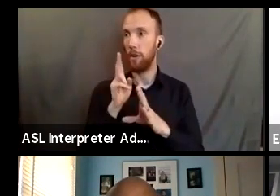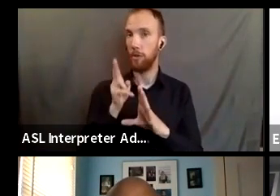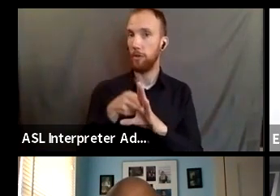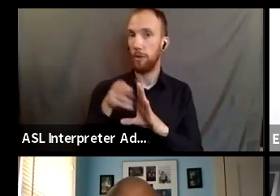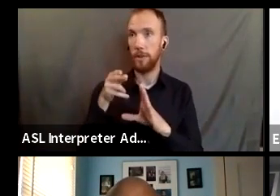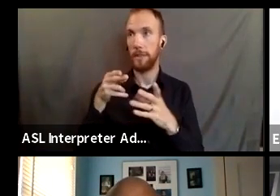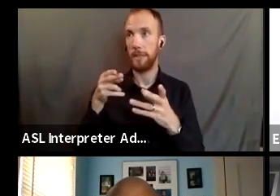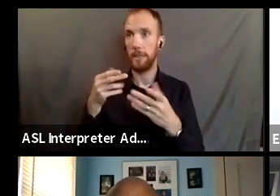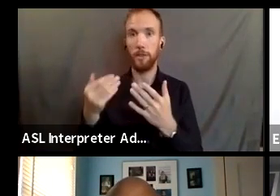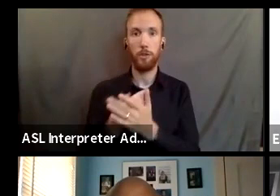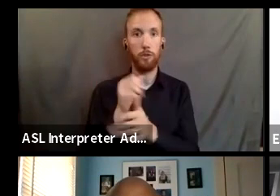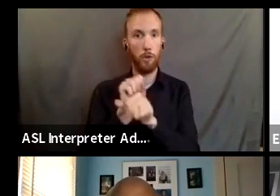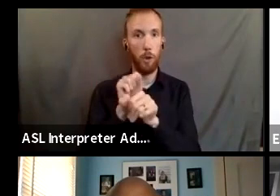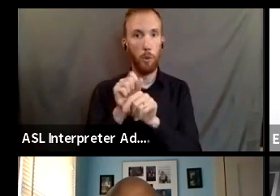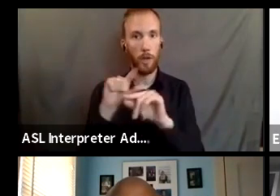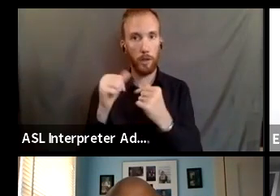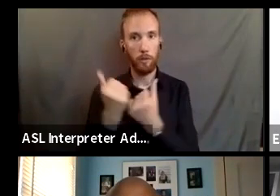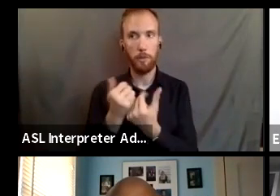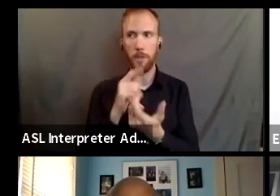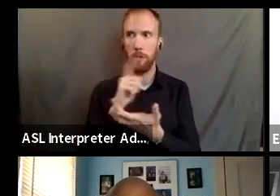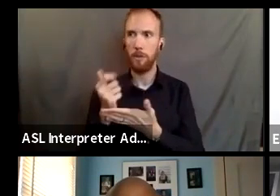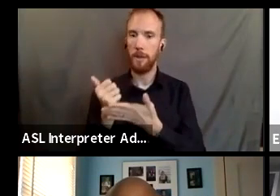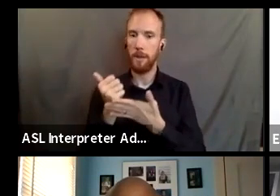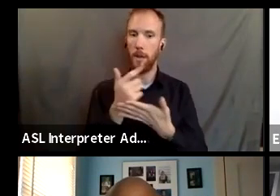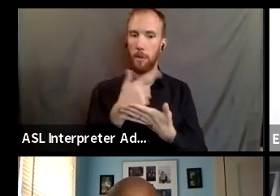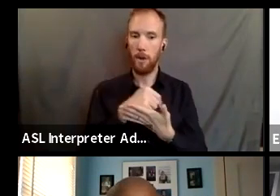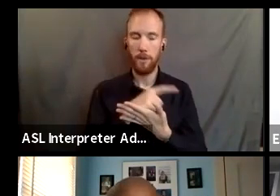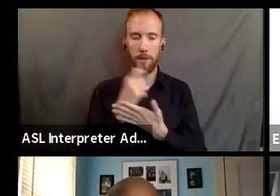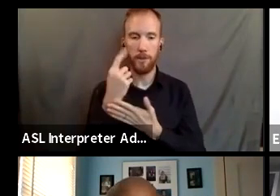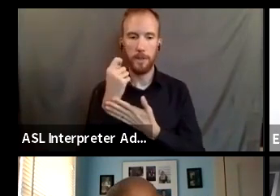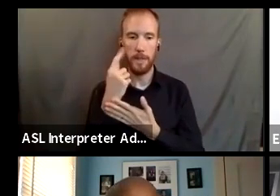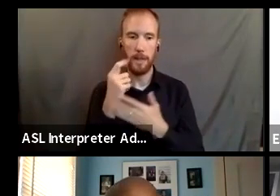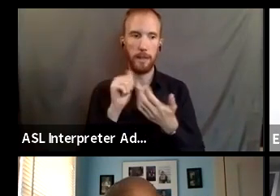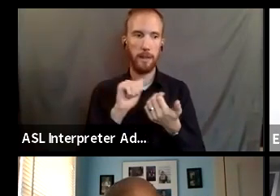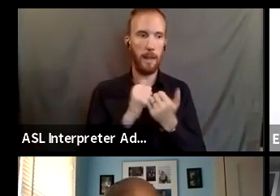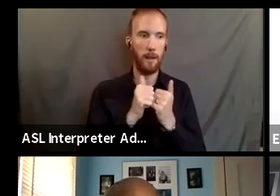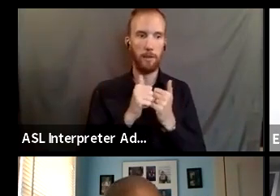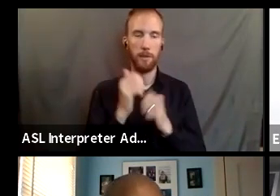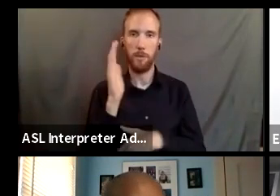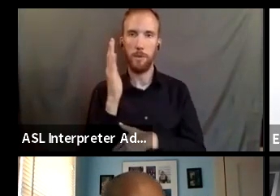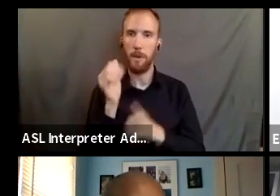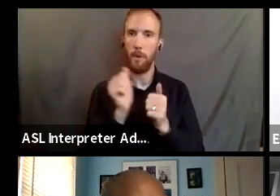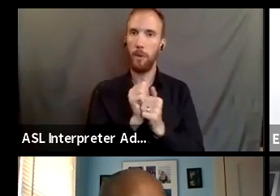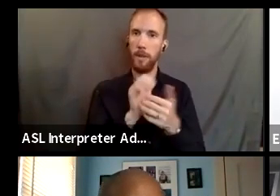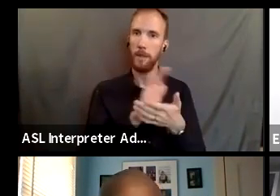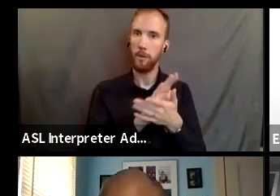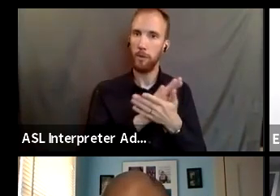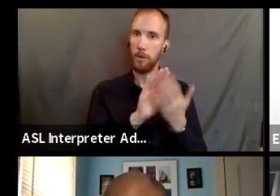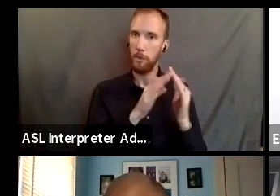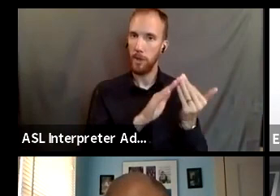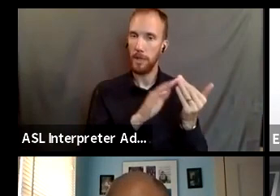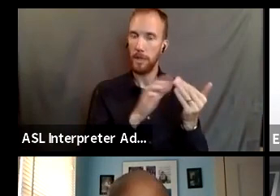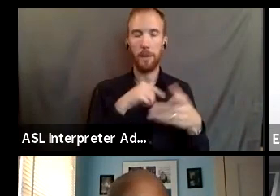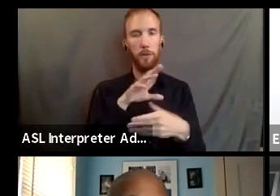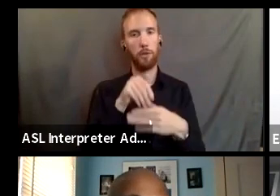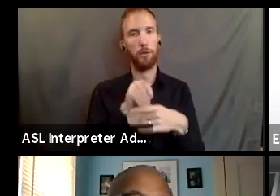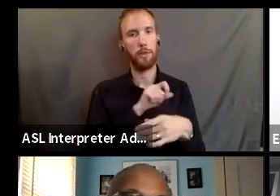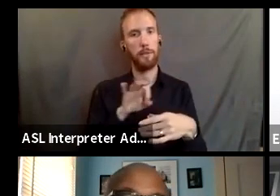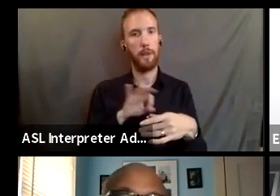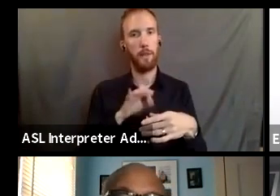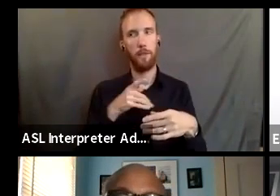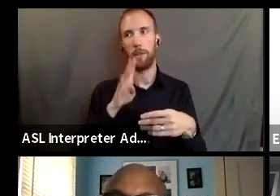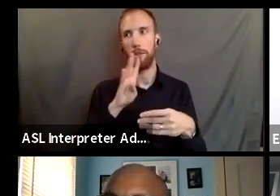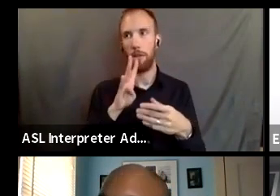group that has informed a lot of what we presented to our school community and i was part of the staff working group and we talked through a lot of adult